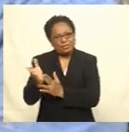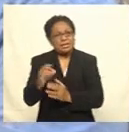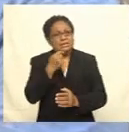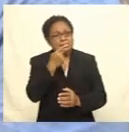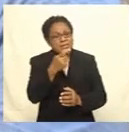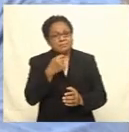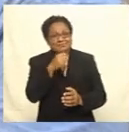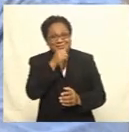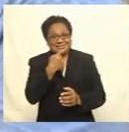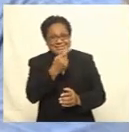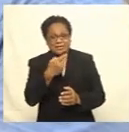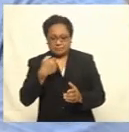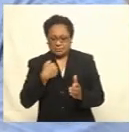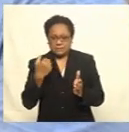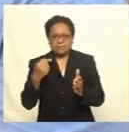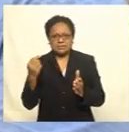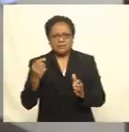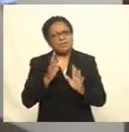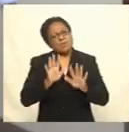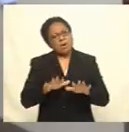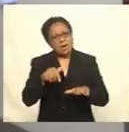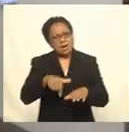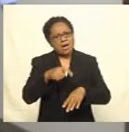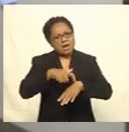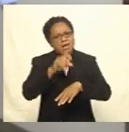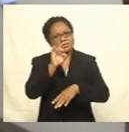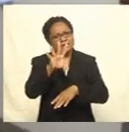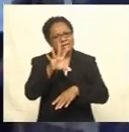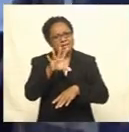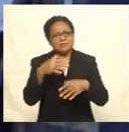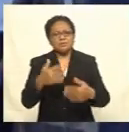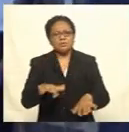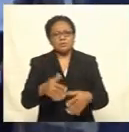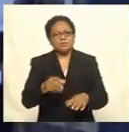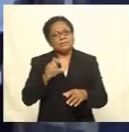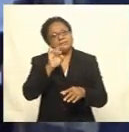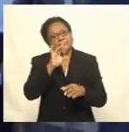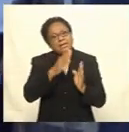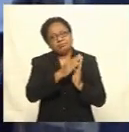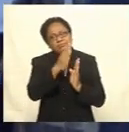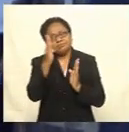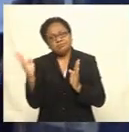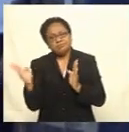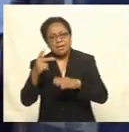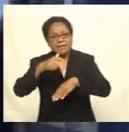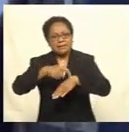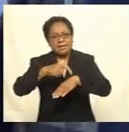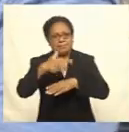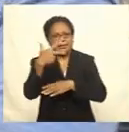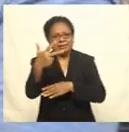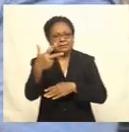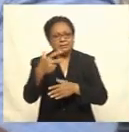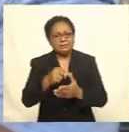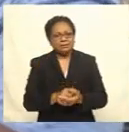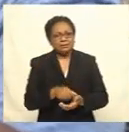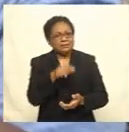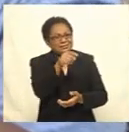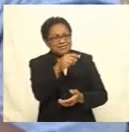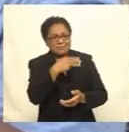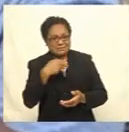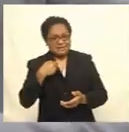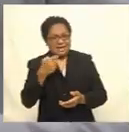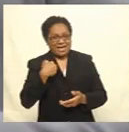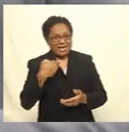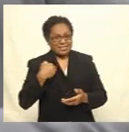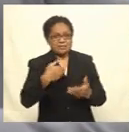o'clock and I've been waiting here from 10 o'clock till 8 p.m. And they have told us that they're having the